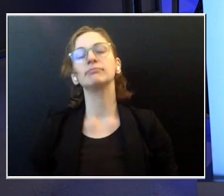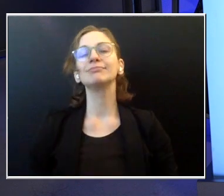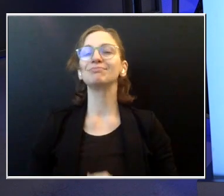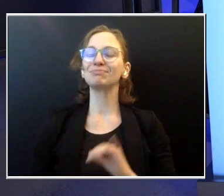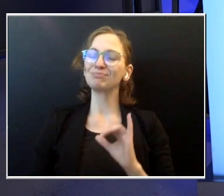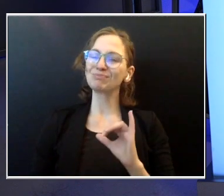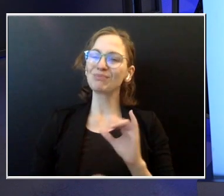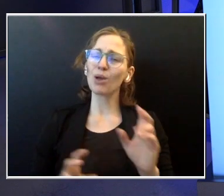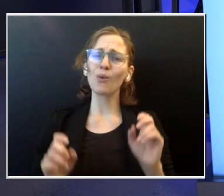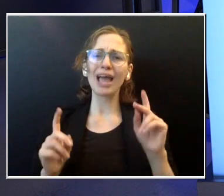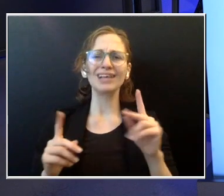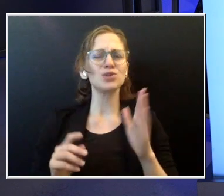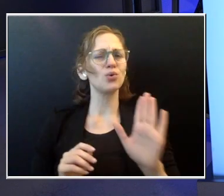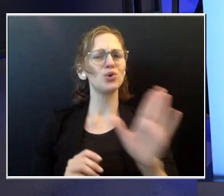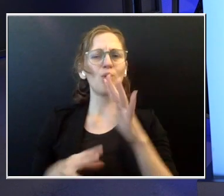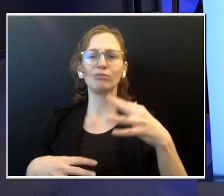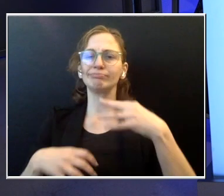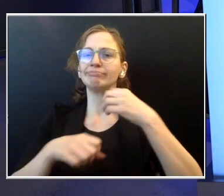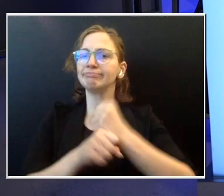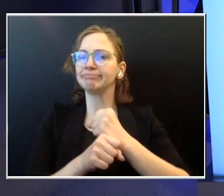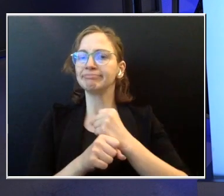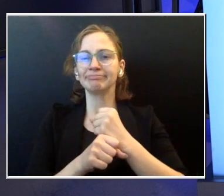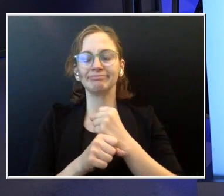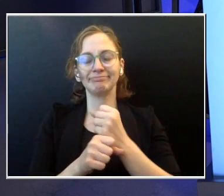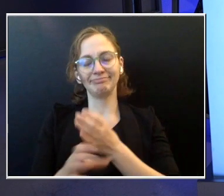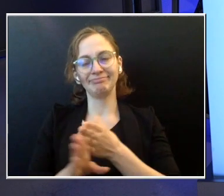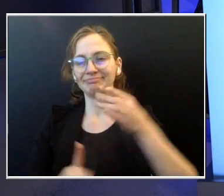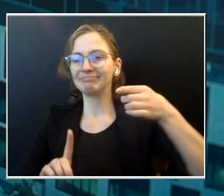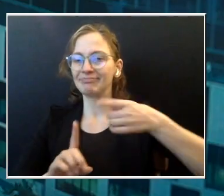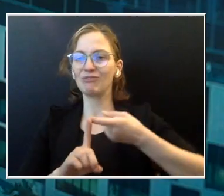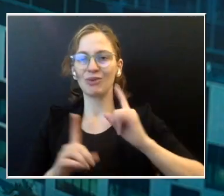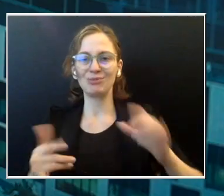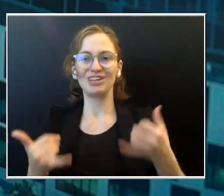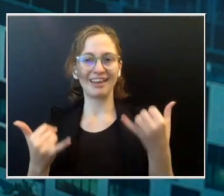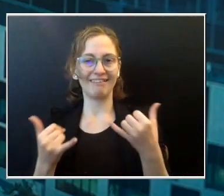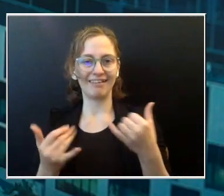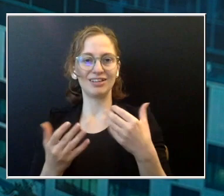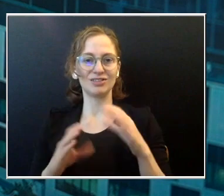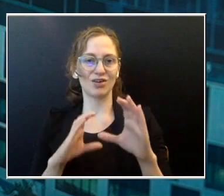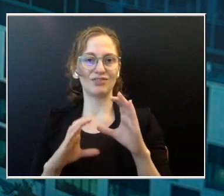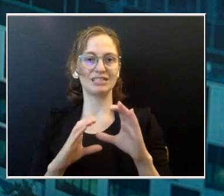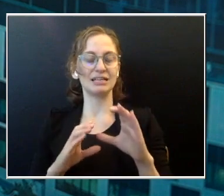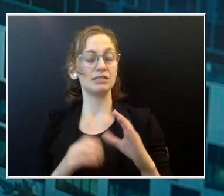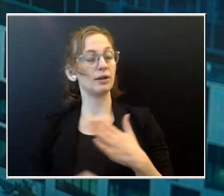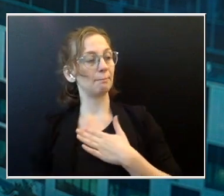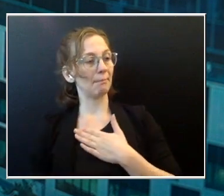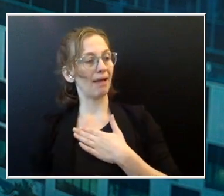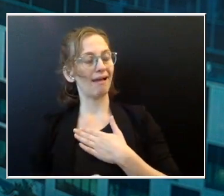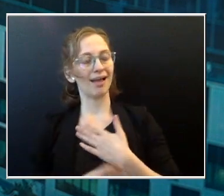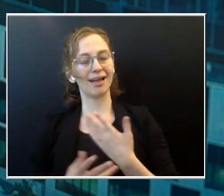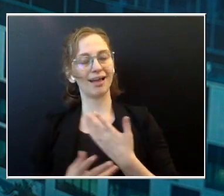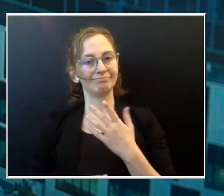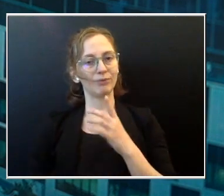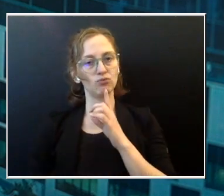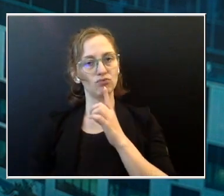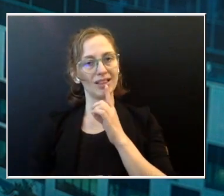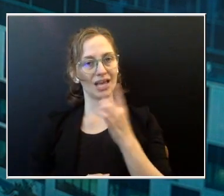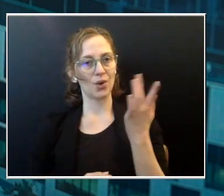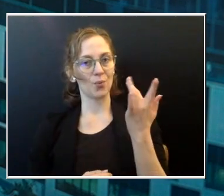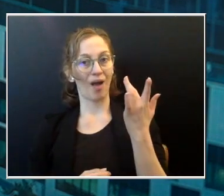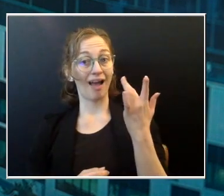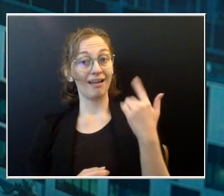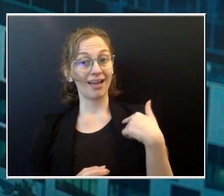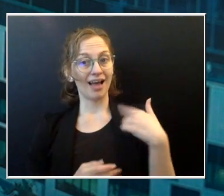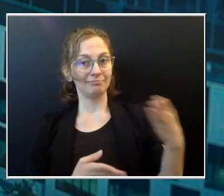from today's conversation and Claudia's story? I think my big takeaways are why I brought up Claudia is a couple things.